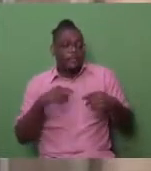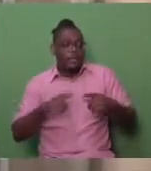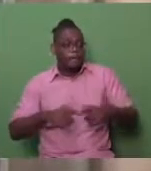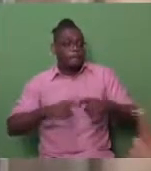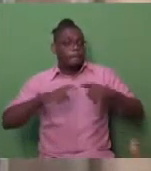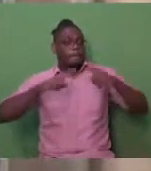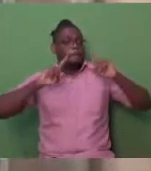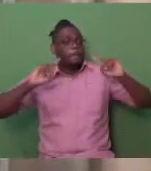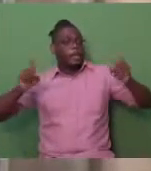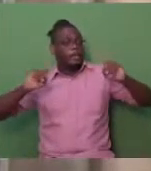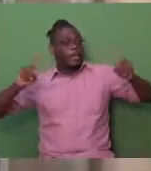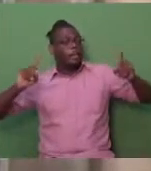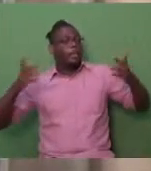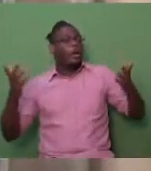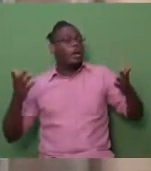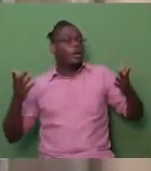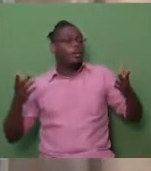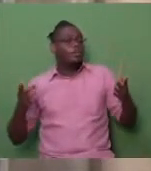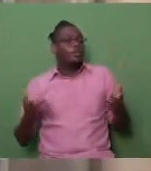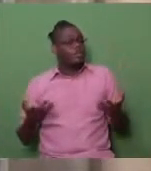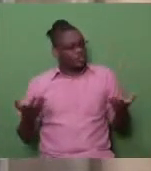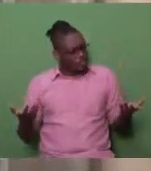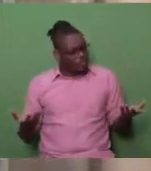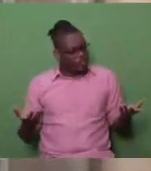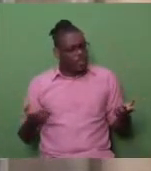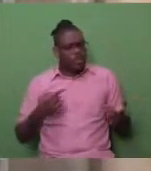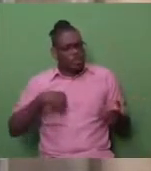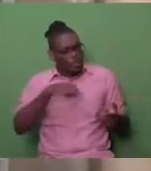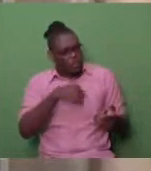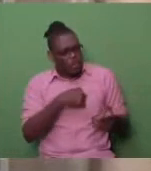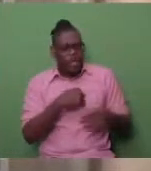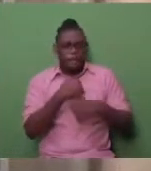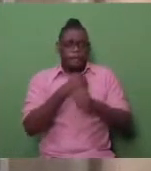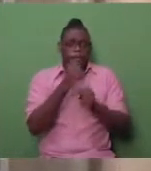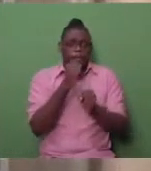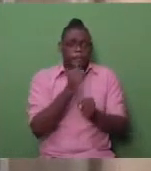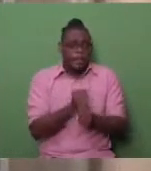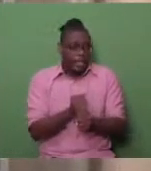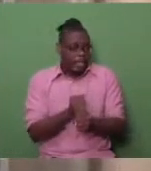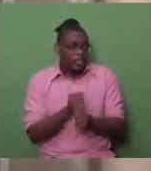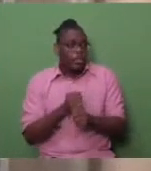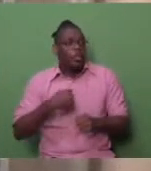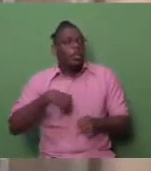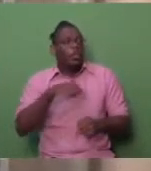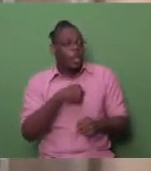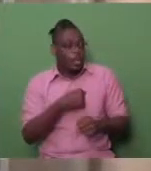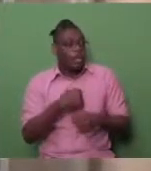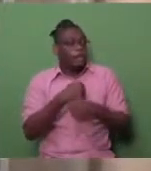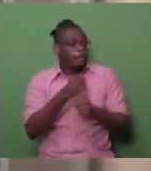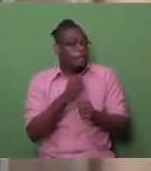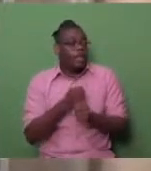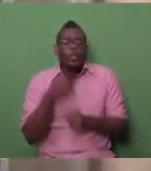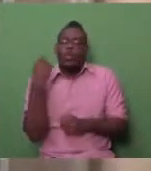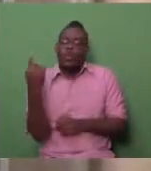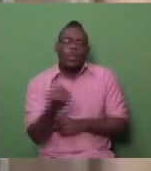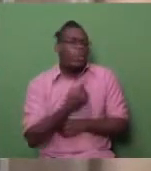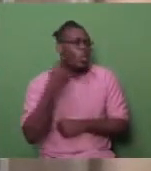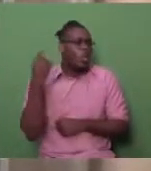We are the inventors of the only, what do you call it, percussion instrument in whichever century,